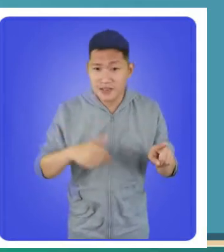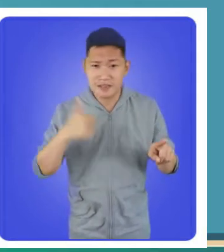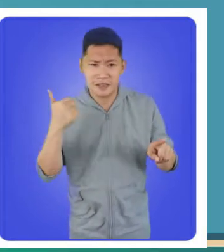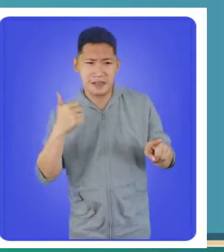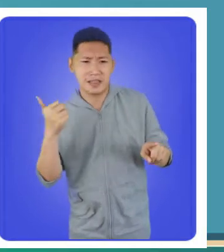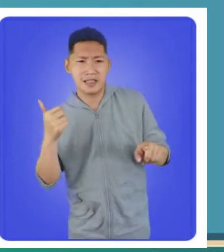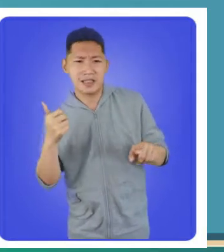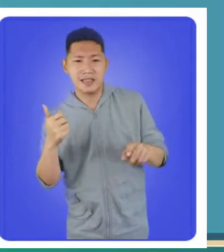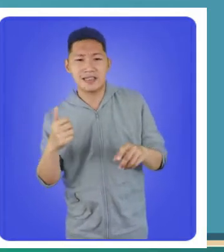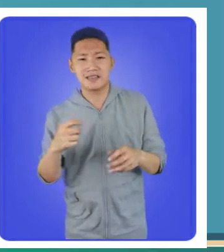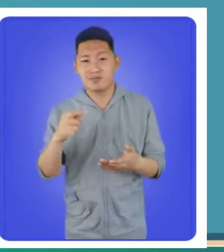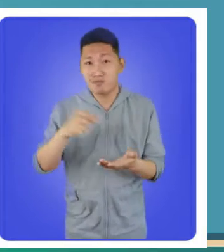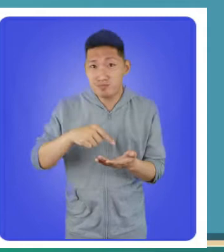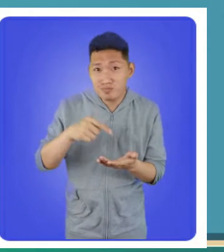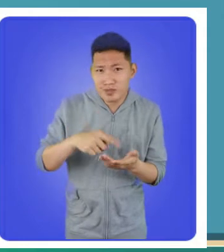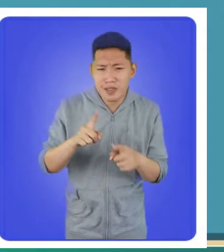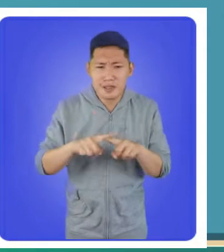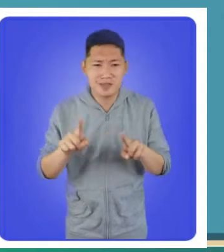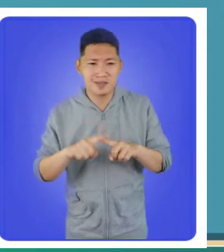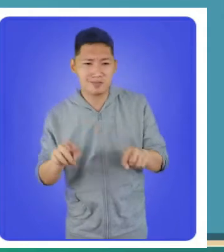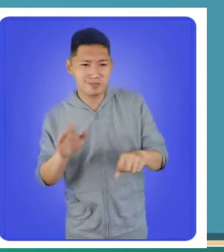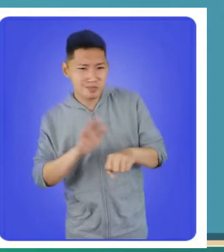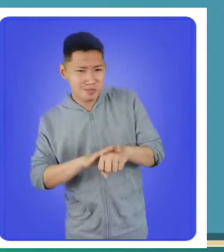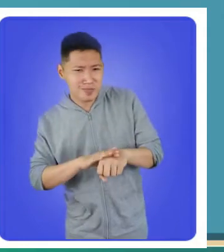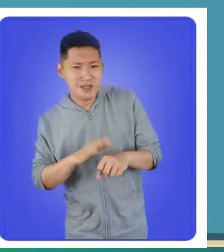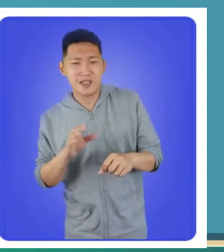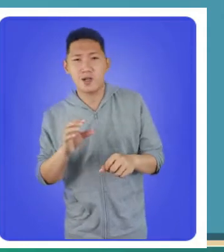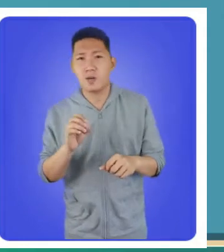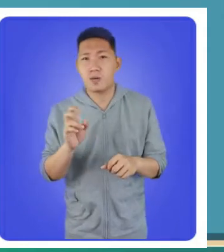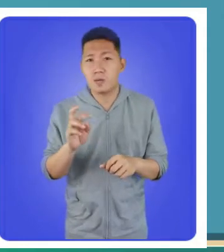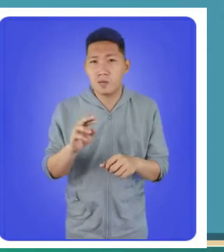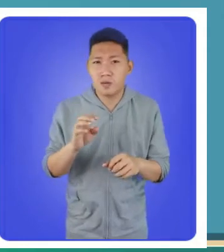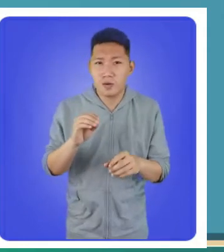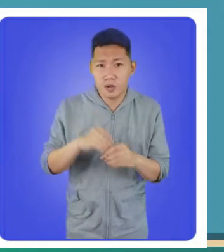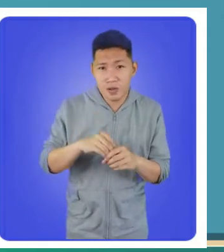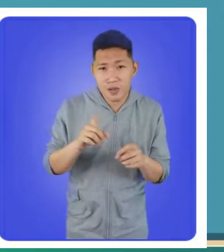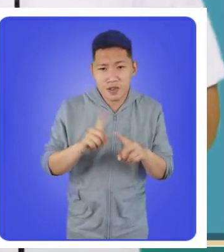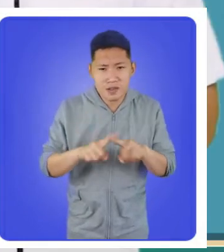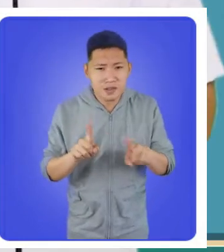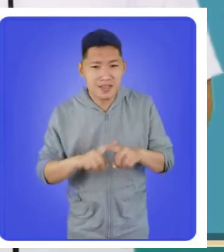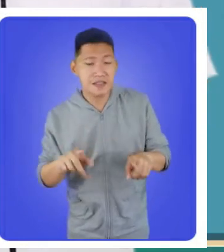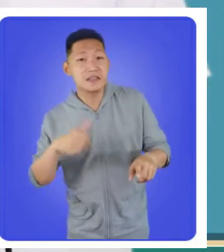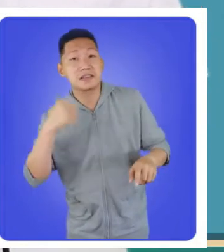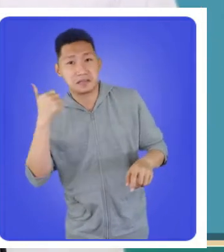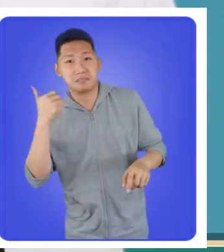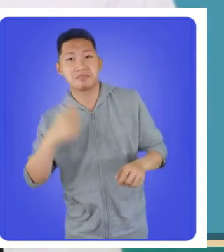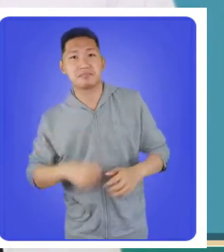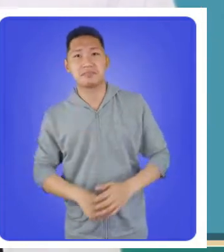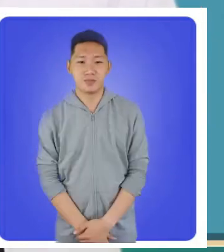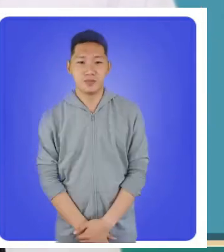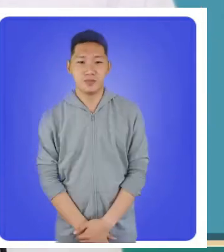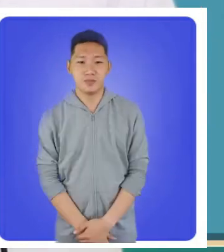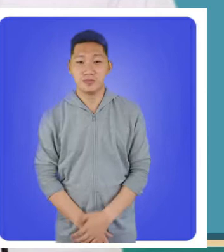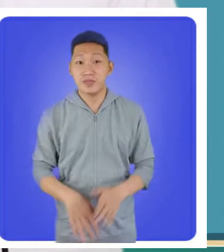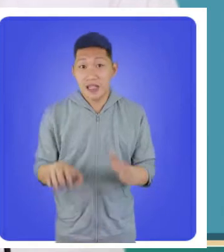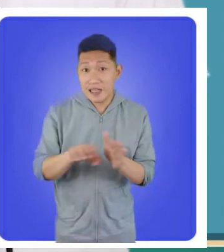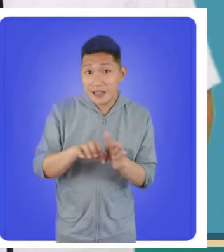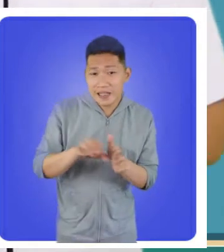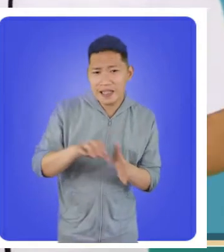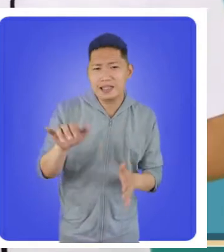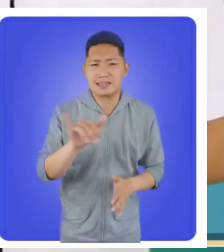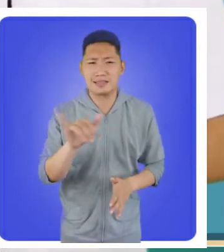hand, contrary to this, in contrast, contrast to this, etc. Just like in this